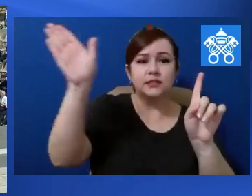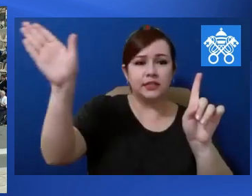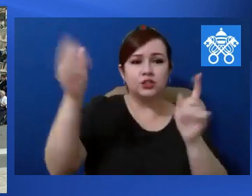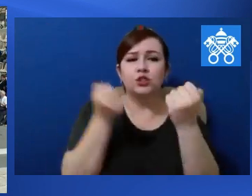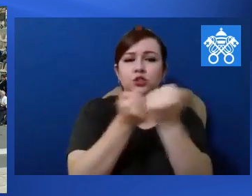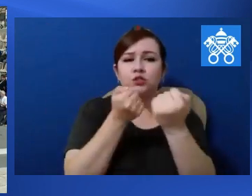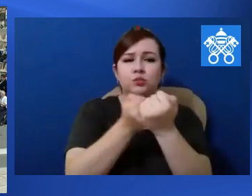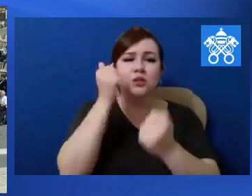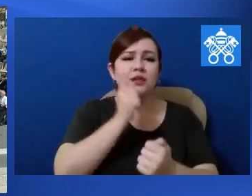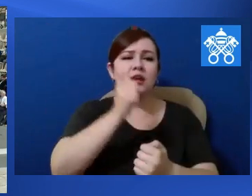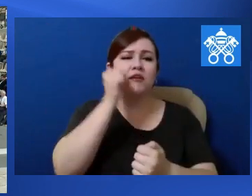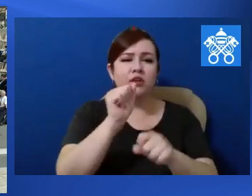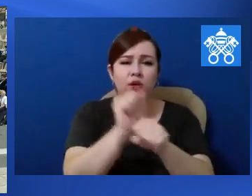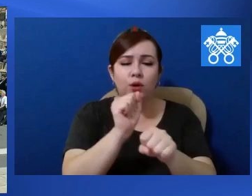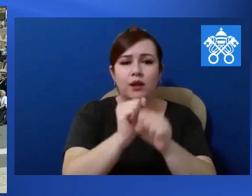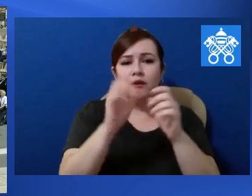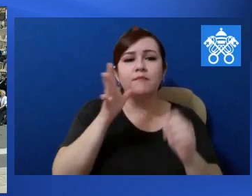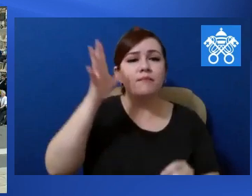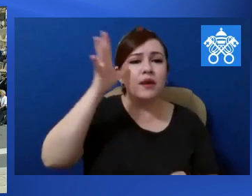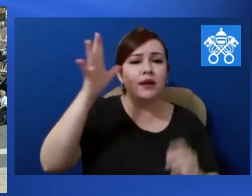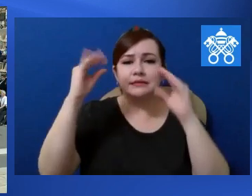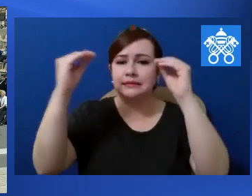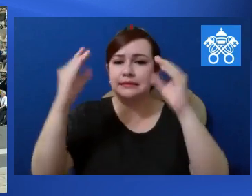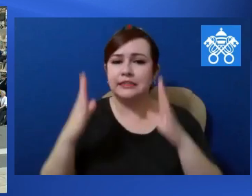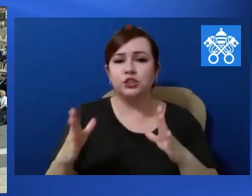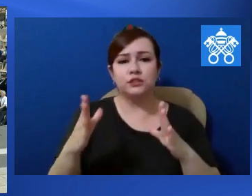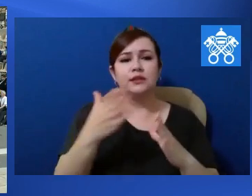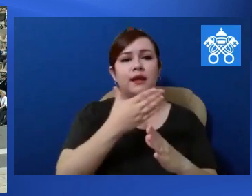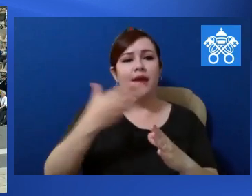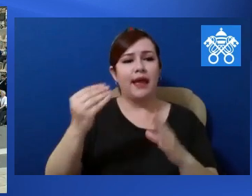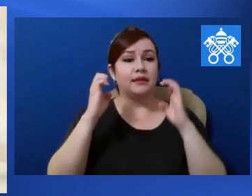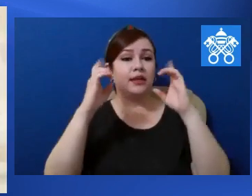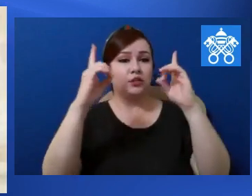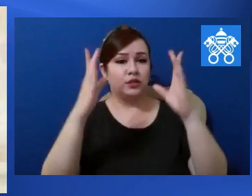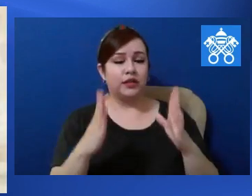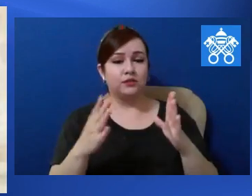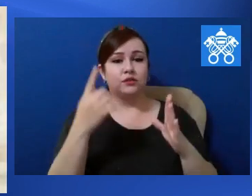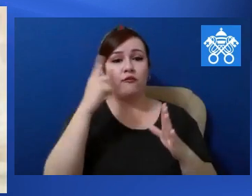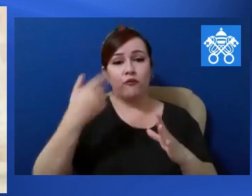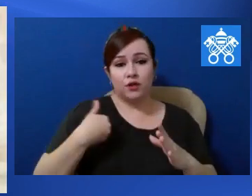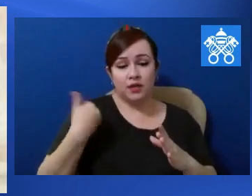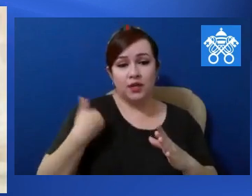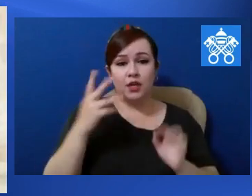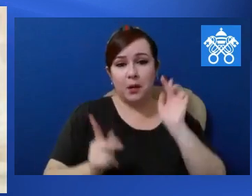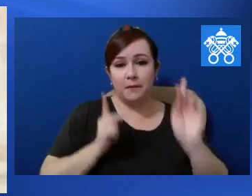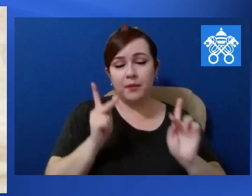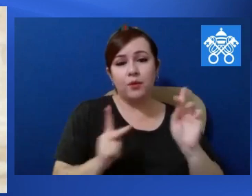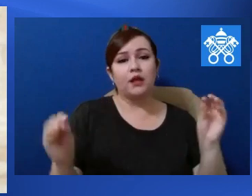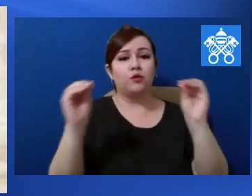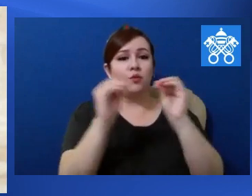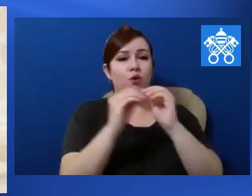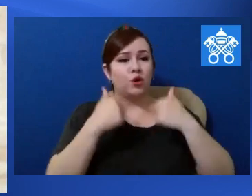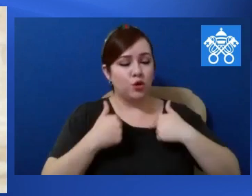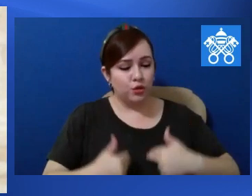of parents, teachers, catechists, and all educators for the good of young people and